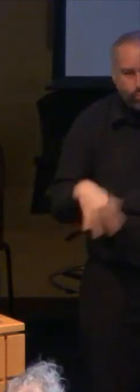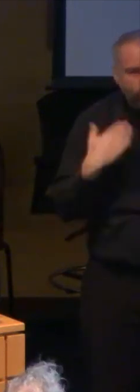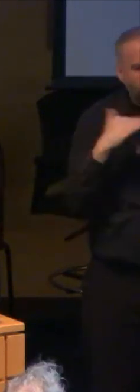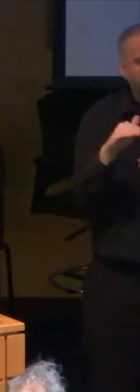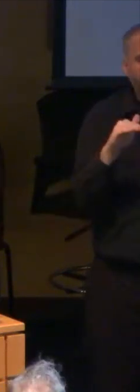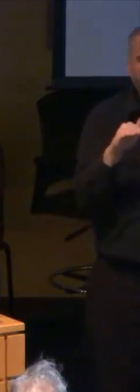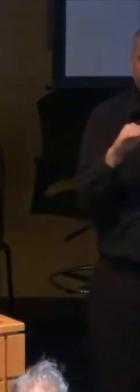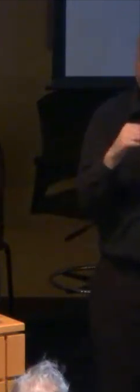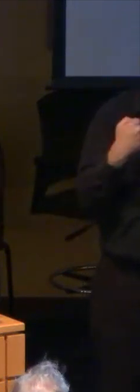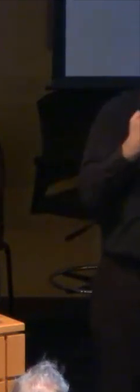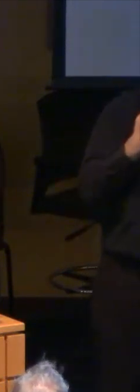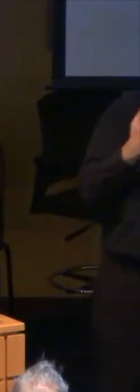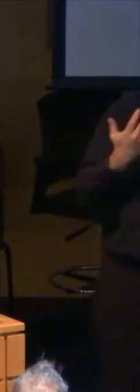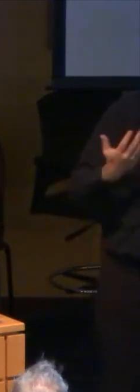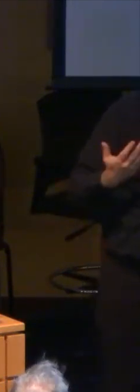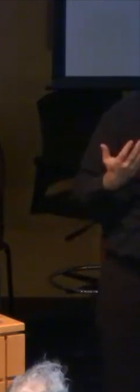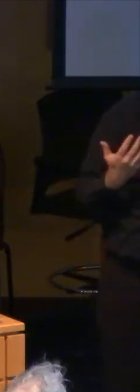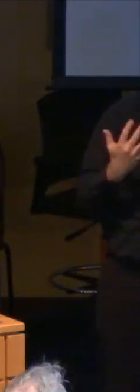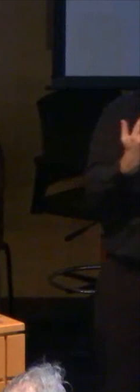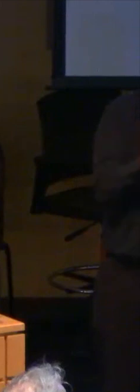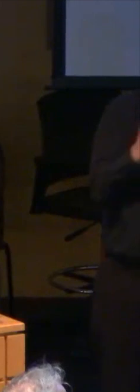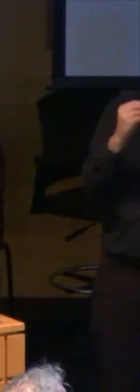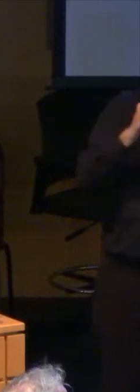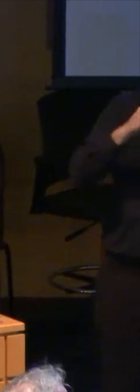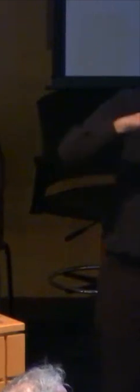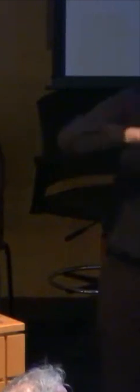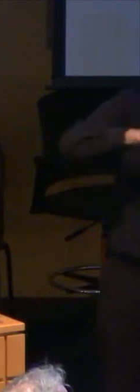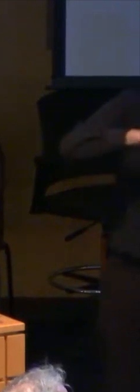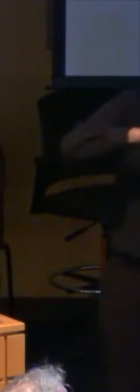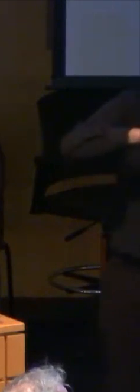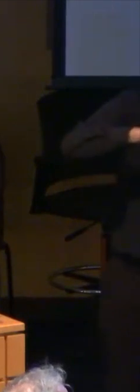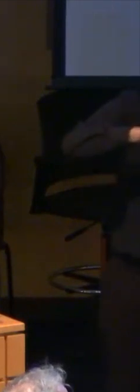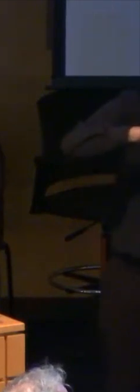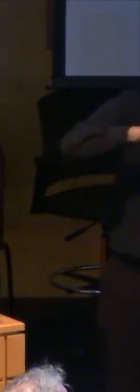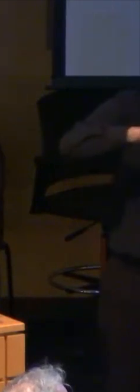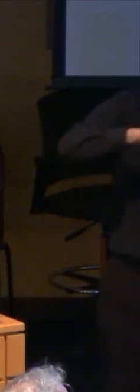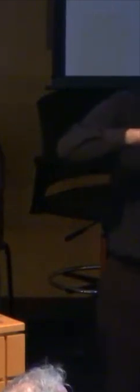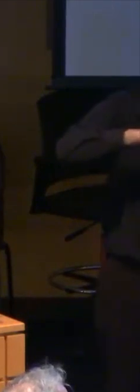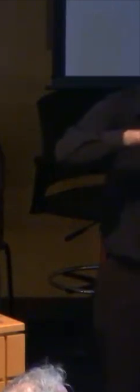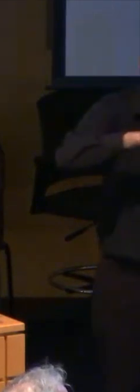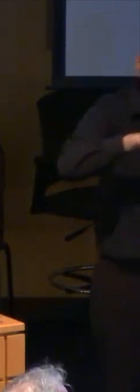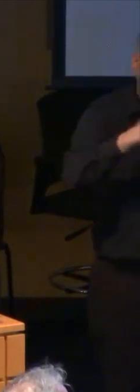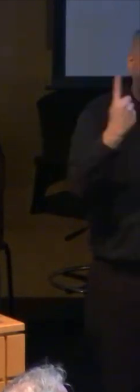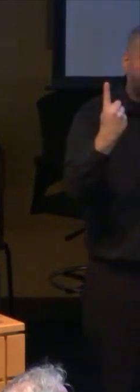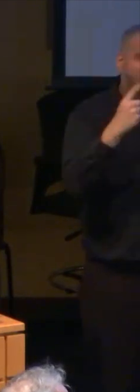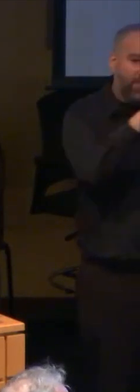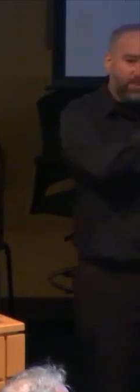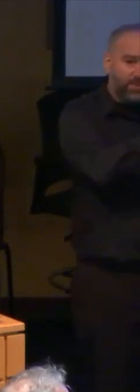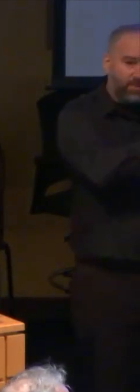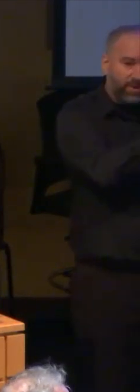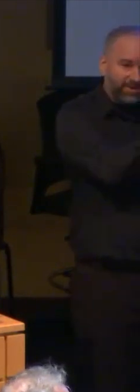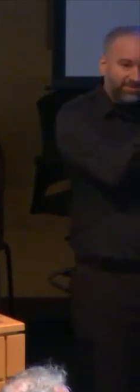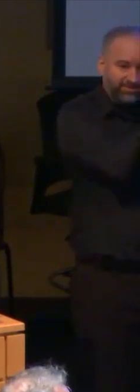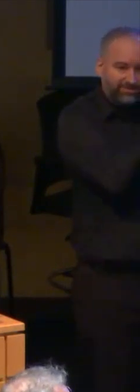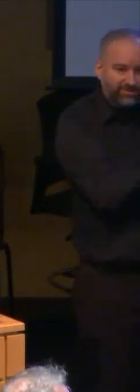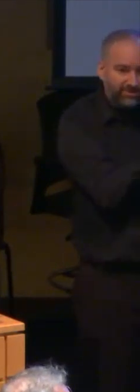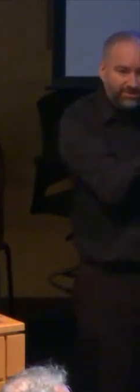more time. And so we've developed a relationship with one school teacher. At some point, there